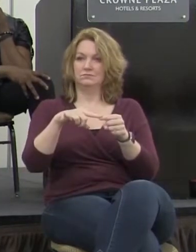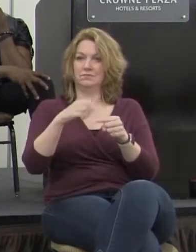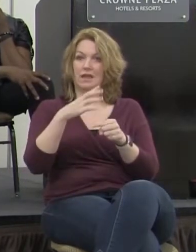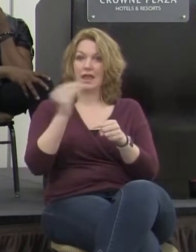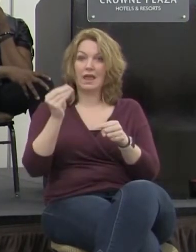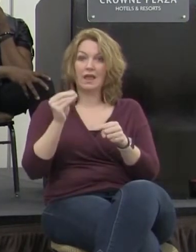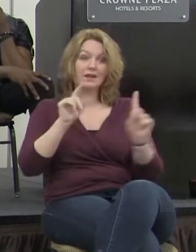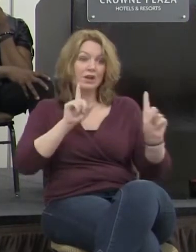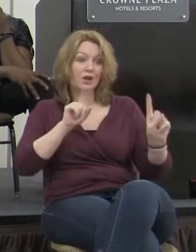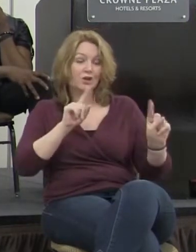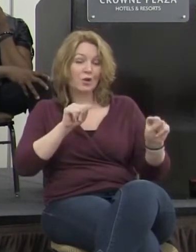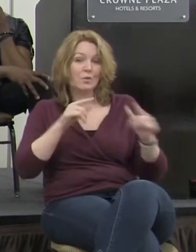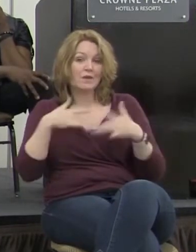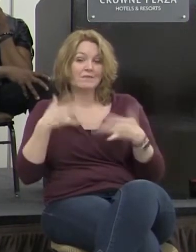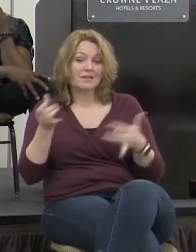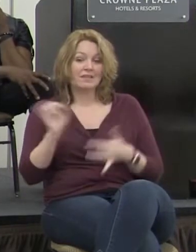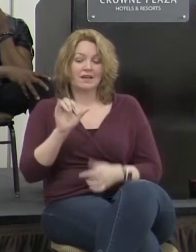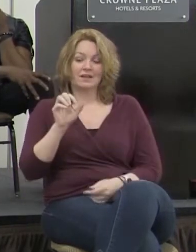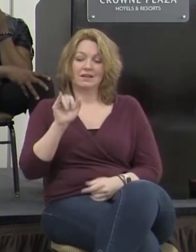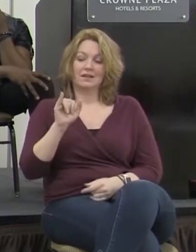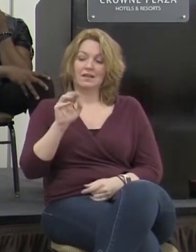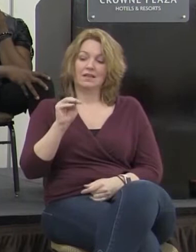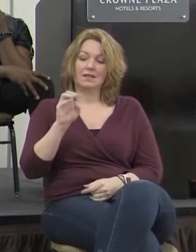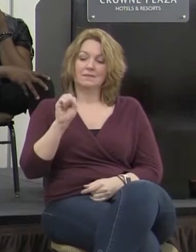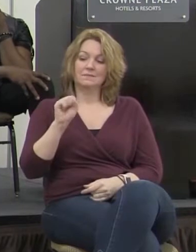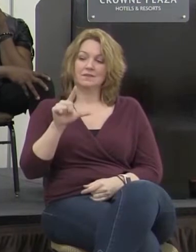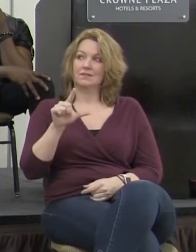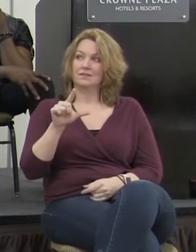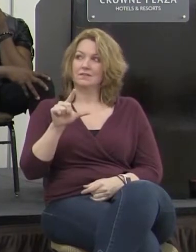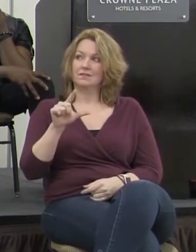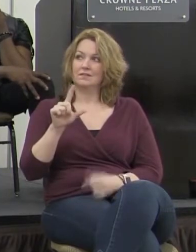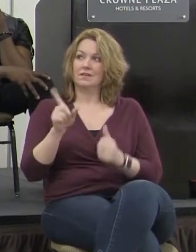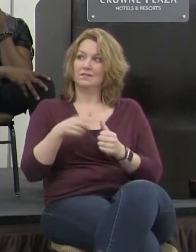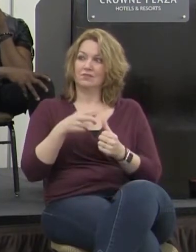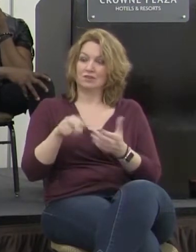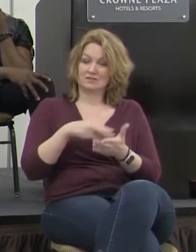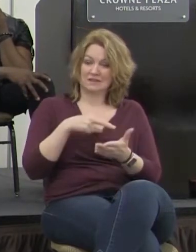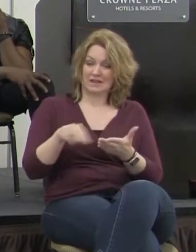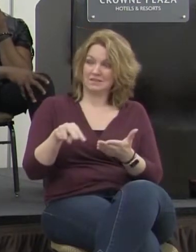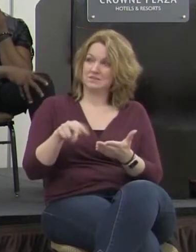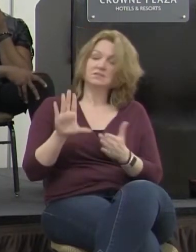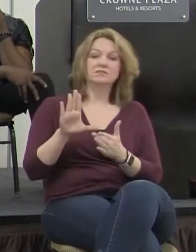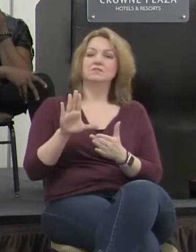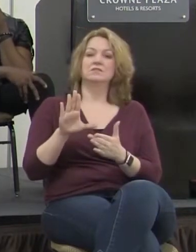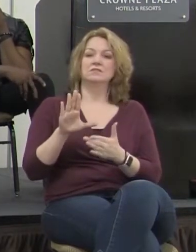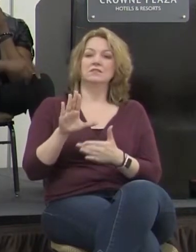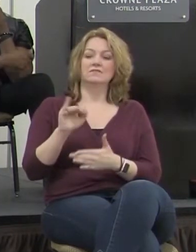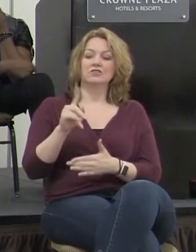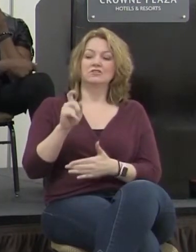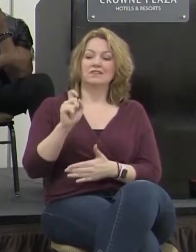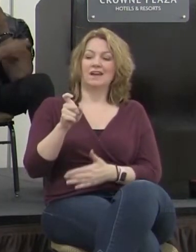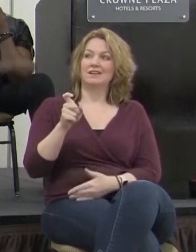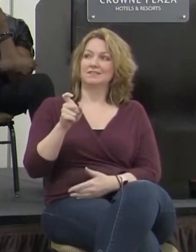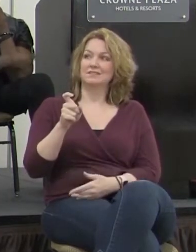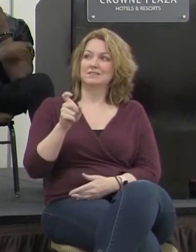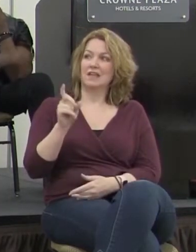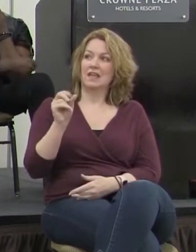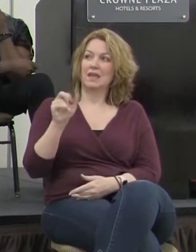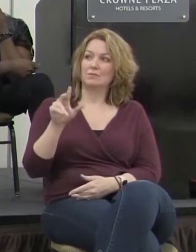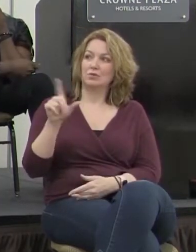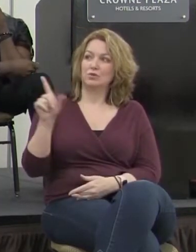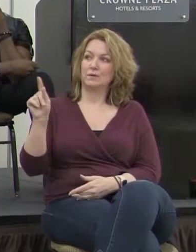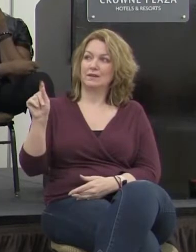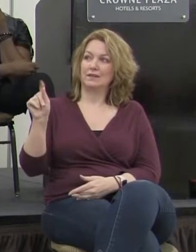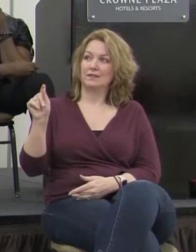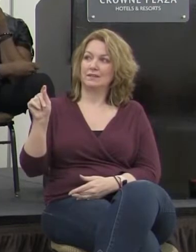IMSL. Yes. Onyx will have the first dance at IMSL. First Onyx dance at IMSL. April 20th. April 20th San this